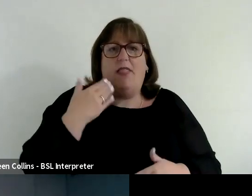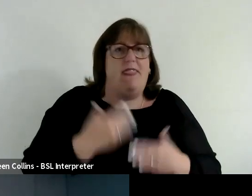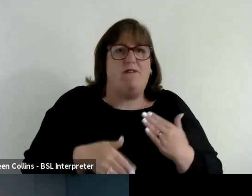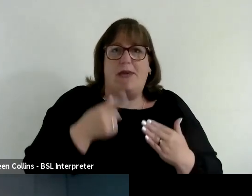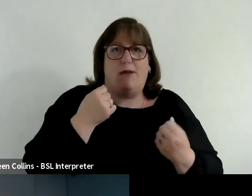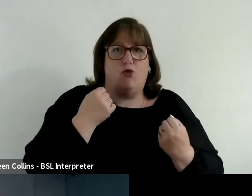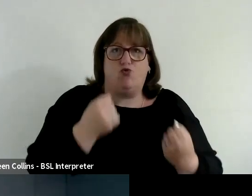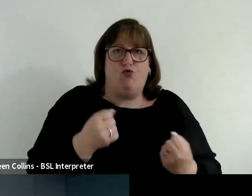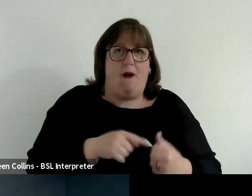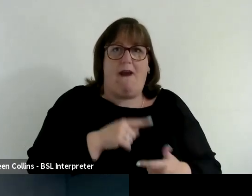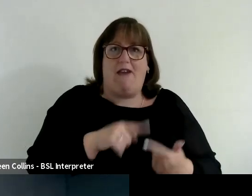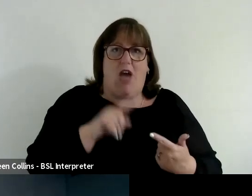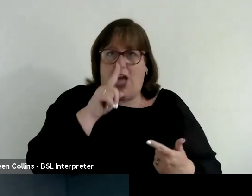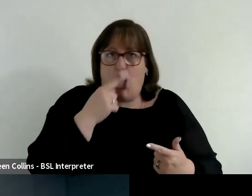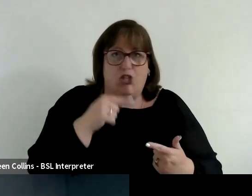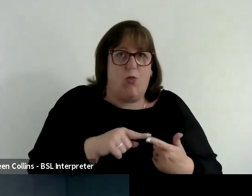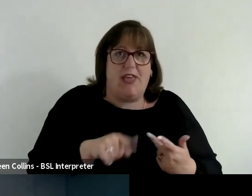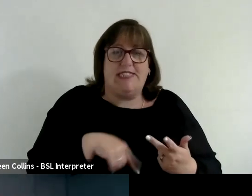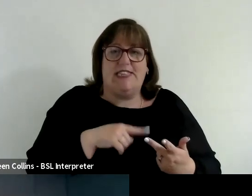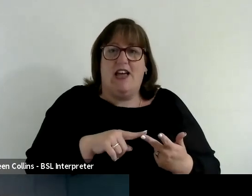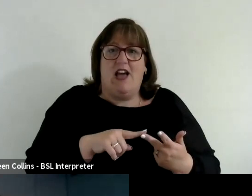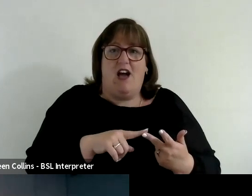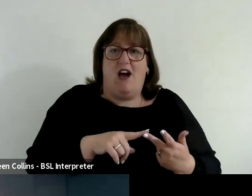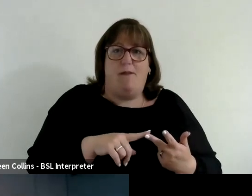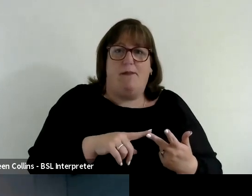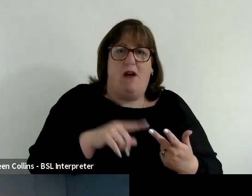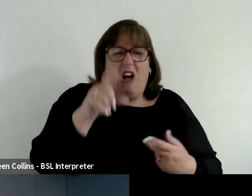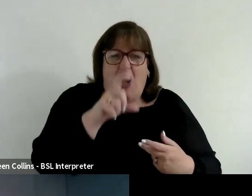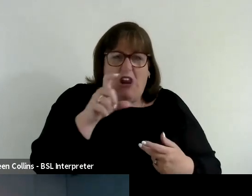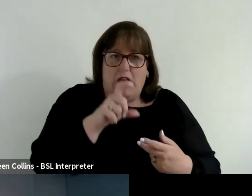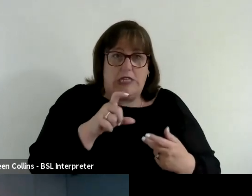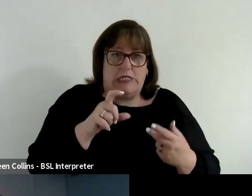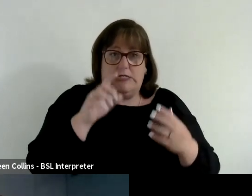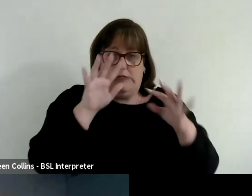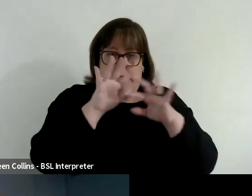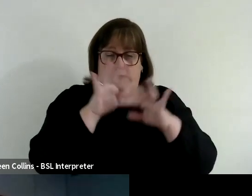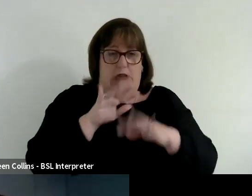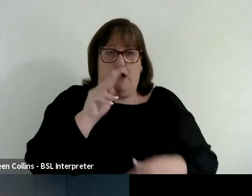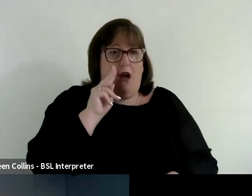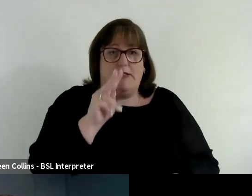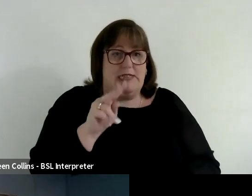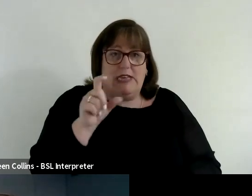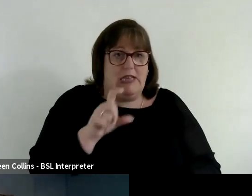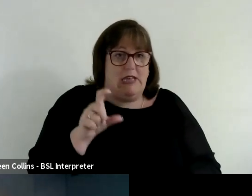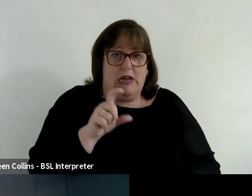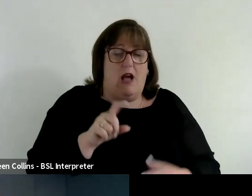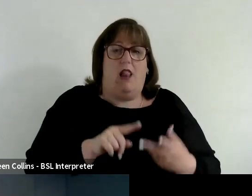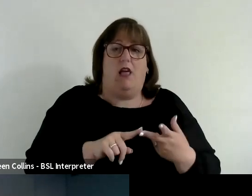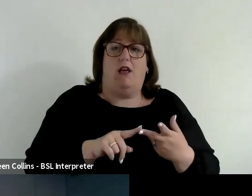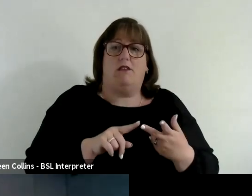And by the way, can somebody help me with all these colours on a bar chart? Because they all just look a mishmash of grey to